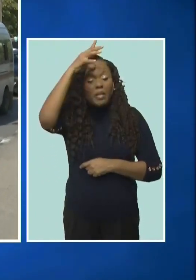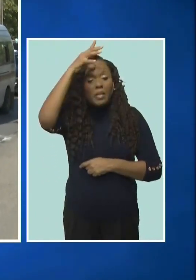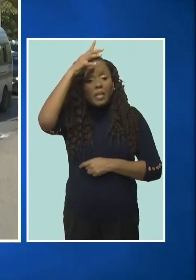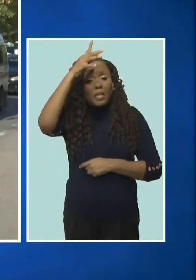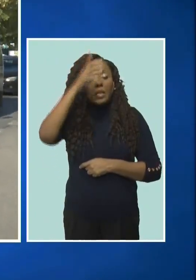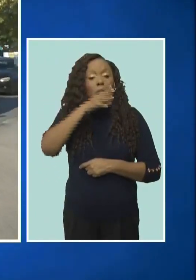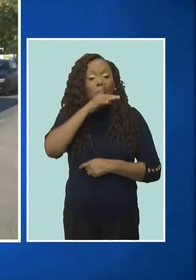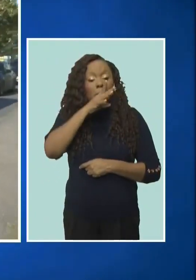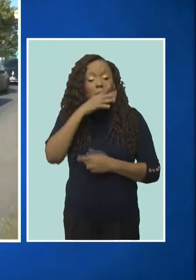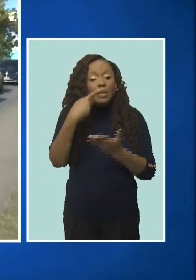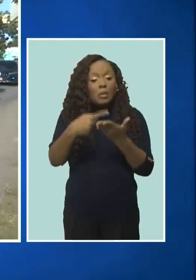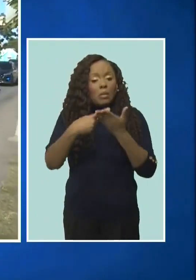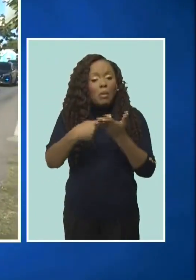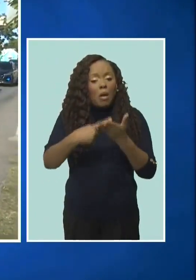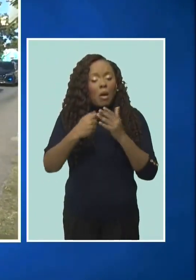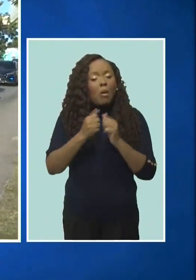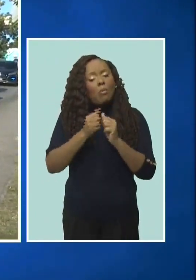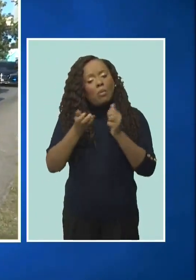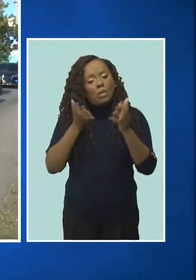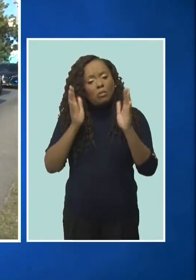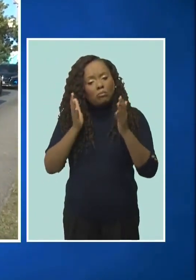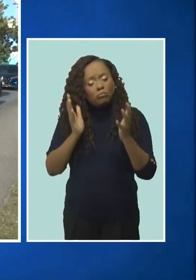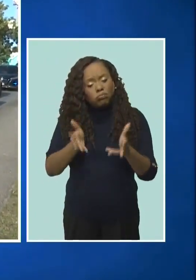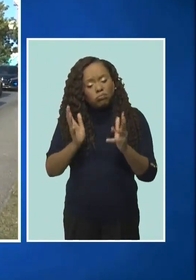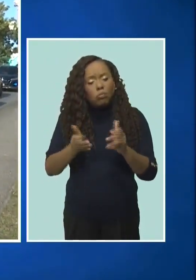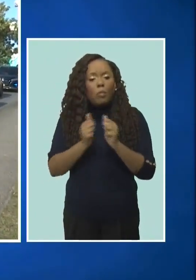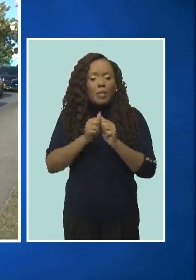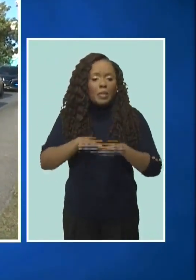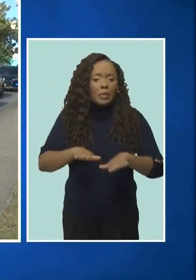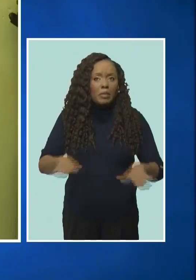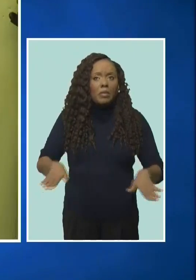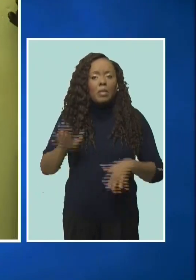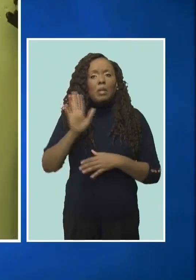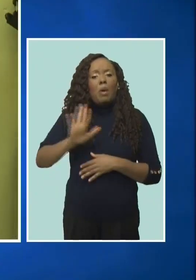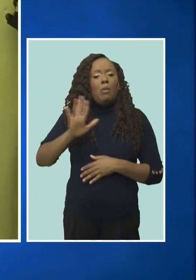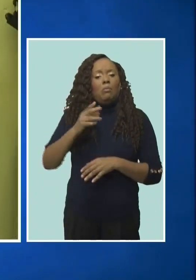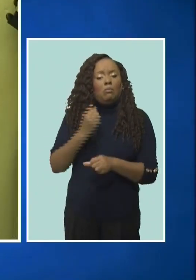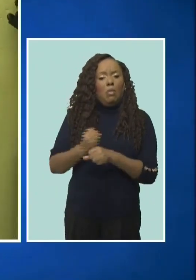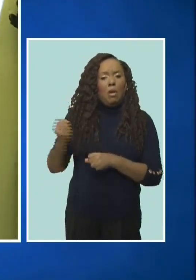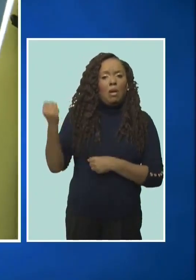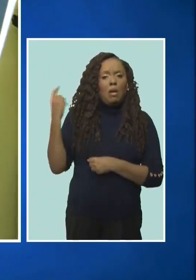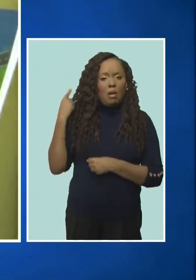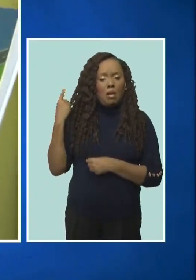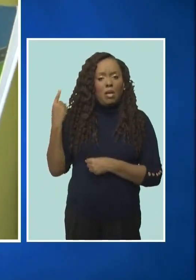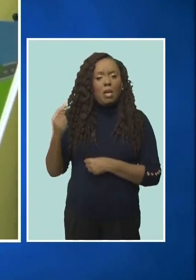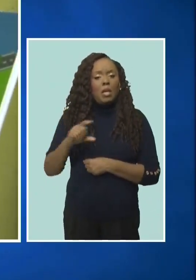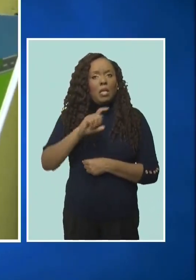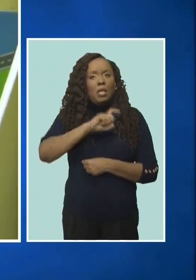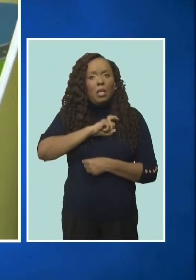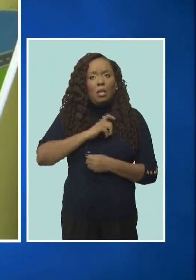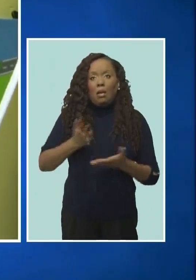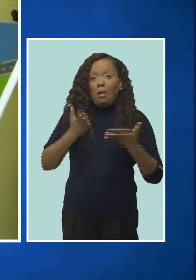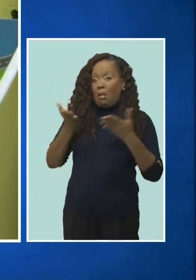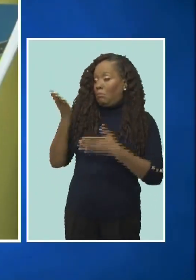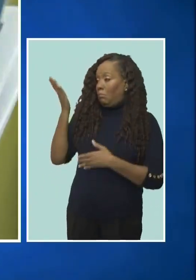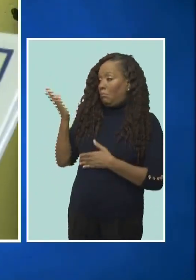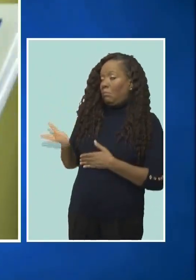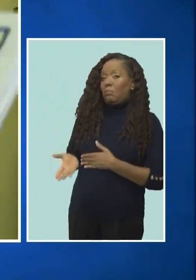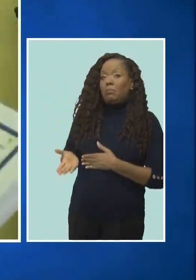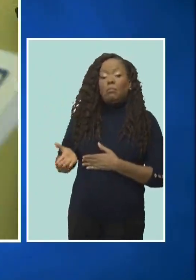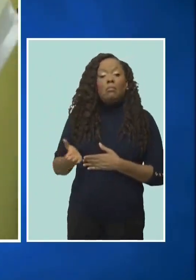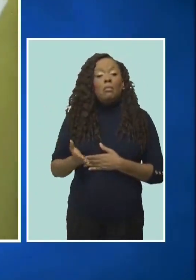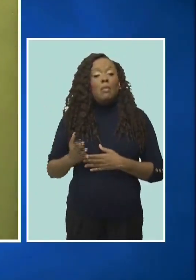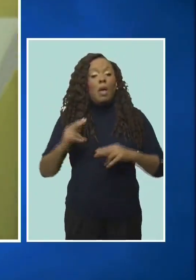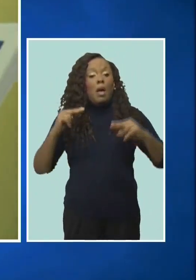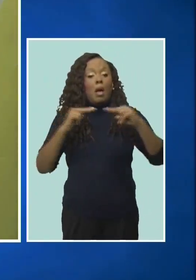walking on and crossing the road. About a year ago, retired police inspector Leon Blades presented a Keeping You Safe